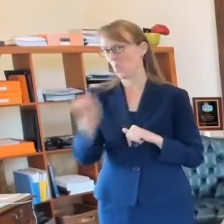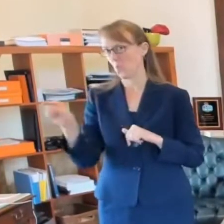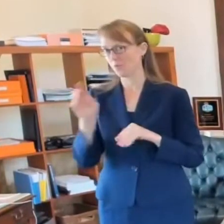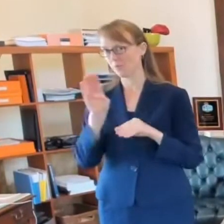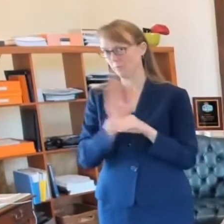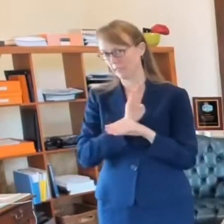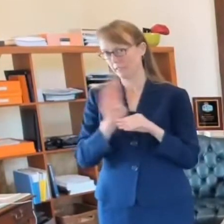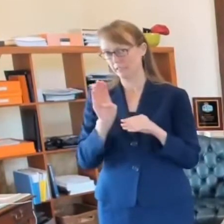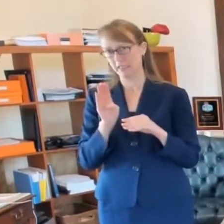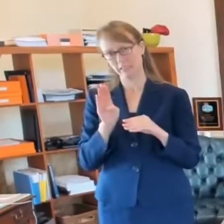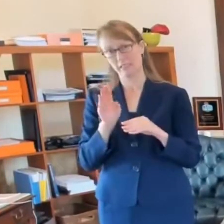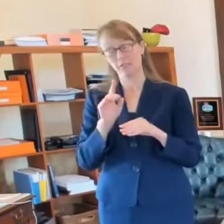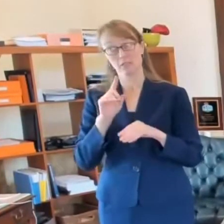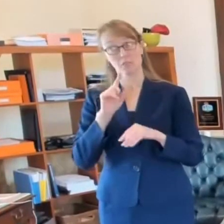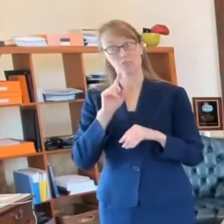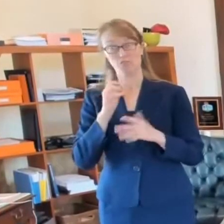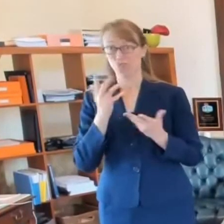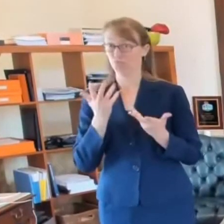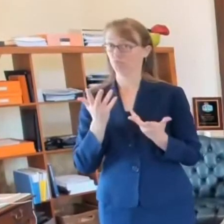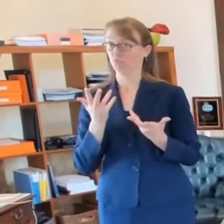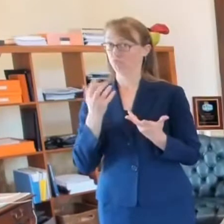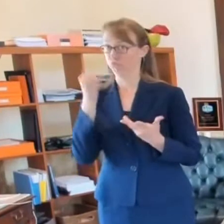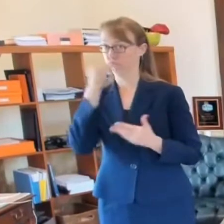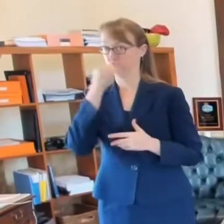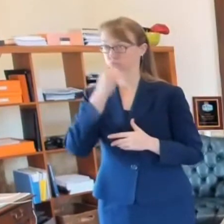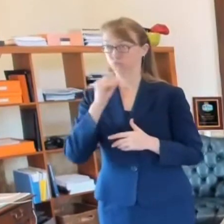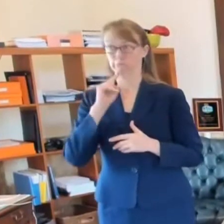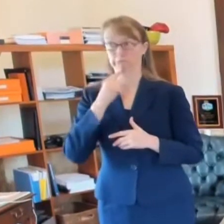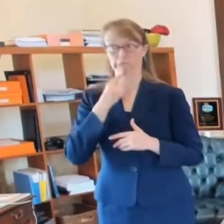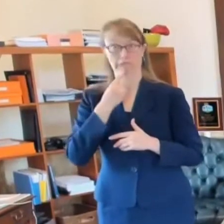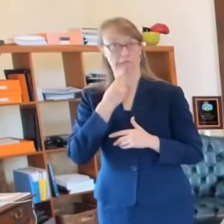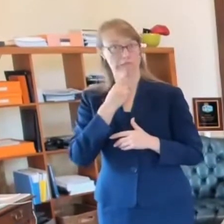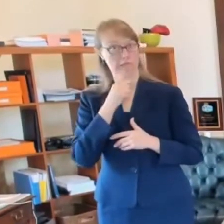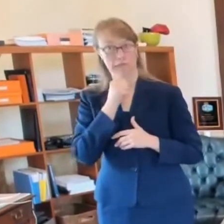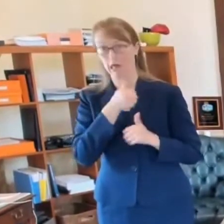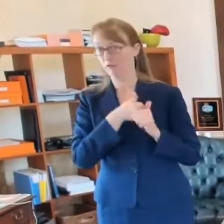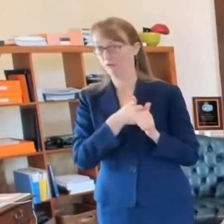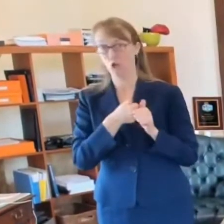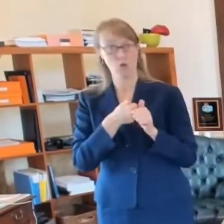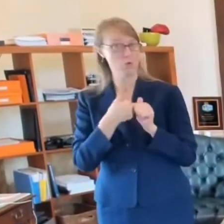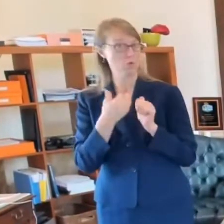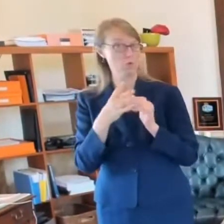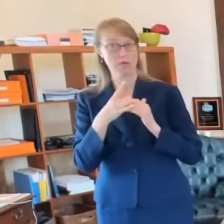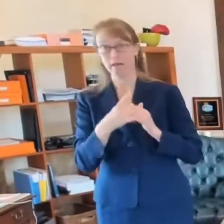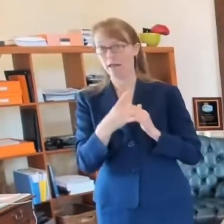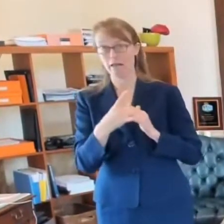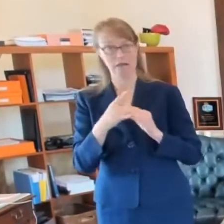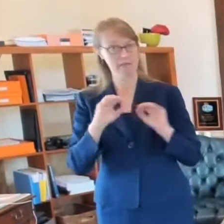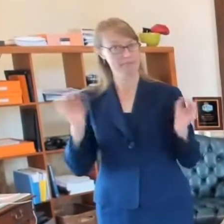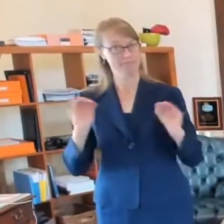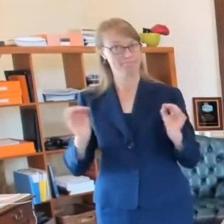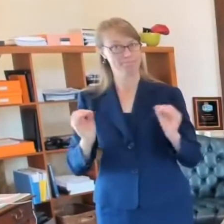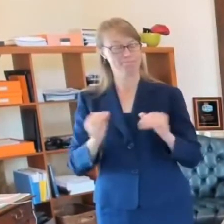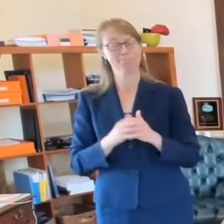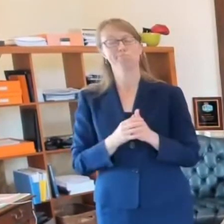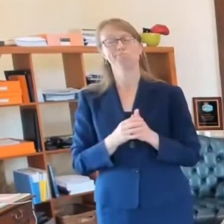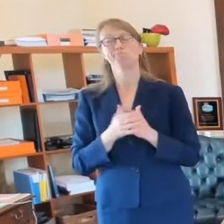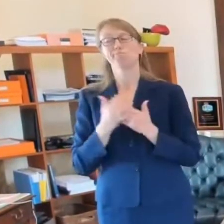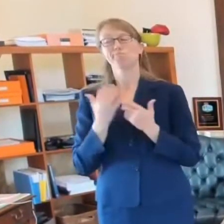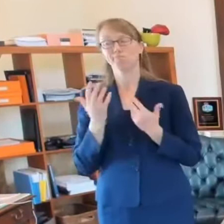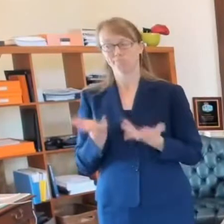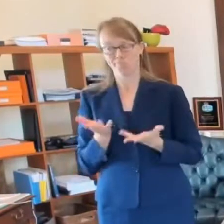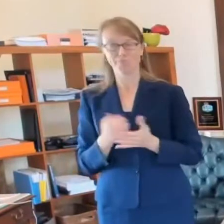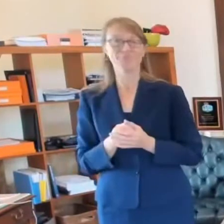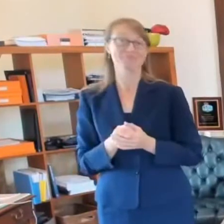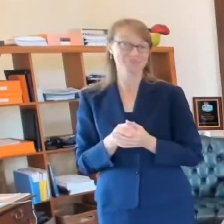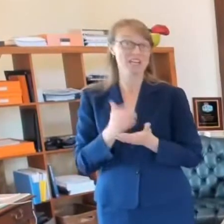were pretty seriously not following the guidelines. So then, as some of you know, if you're